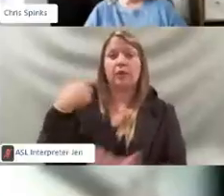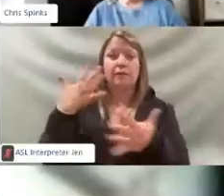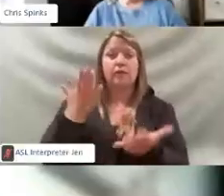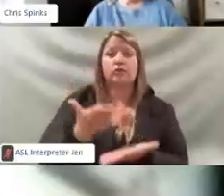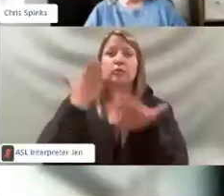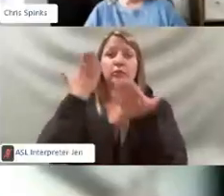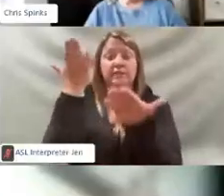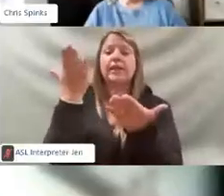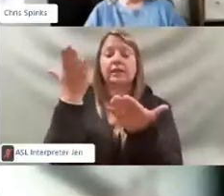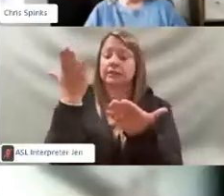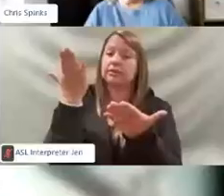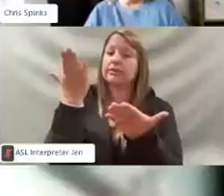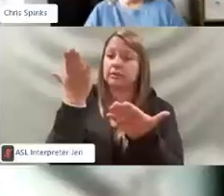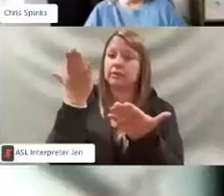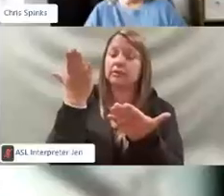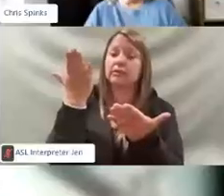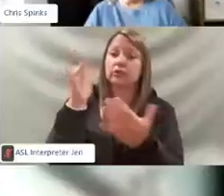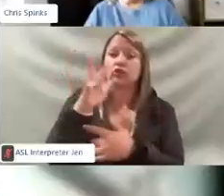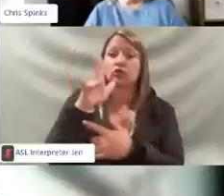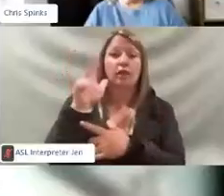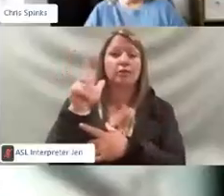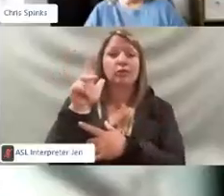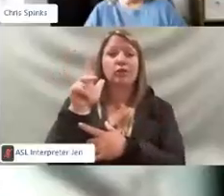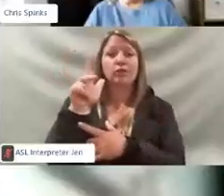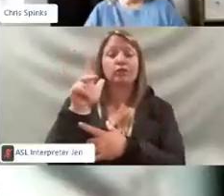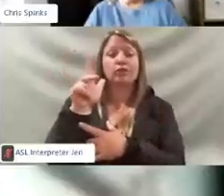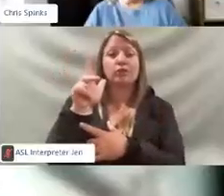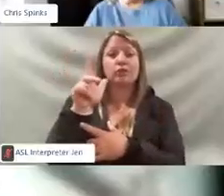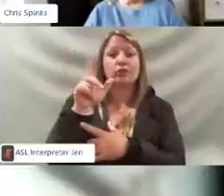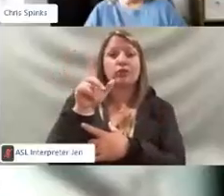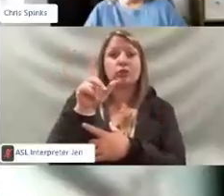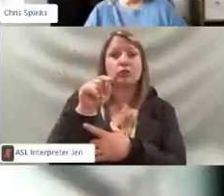we have the July 23rd,